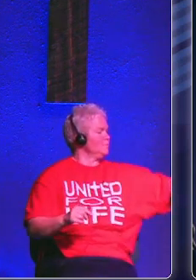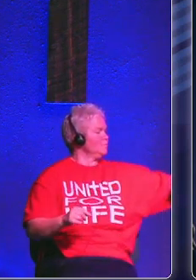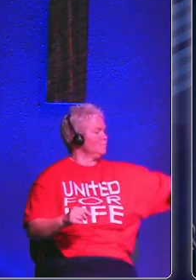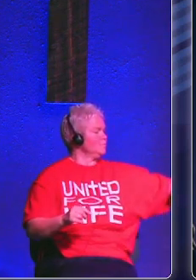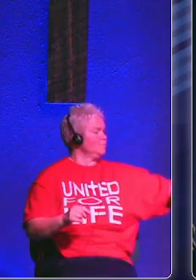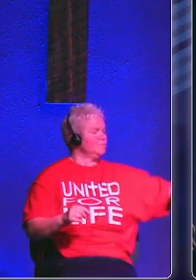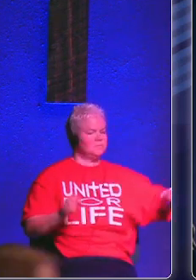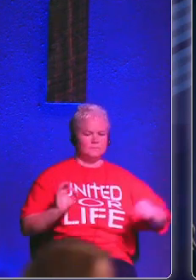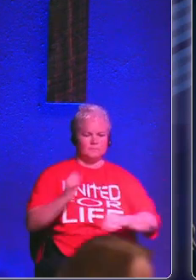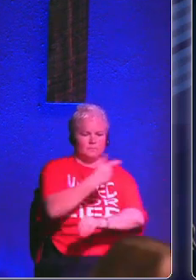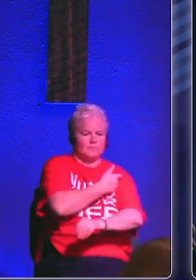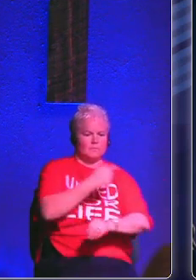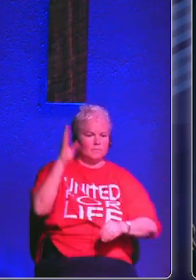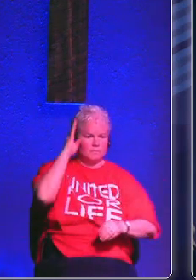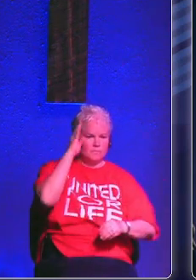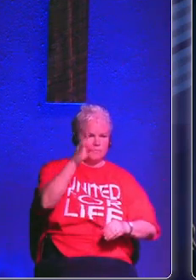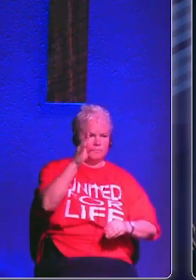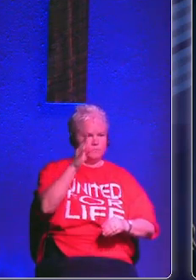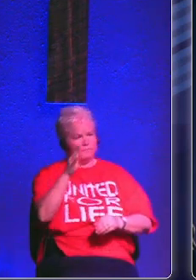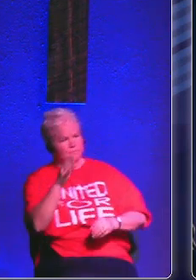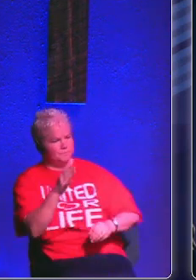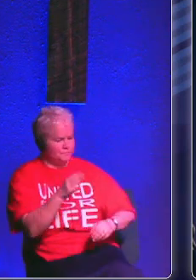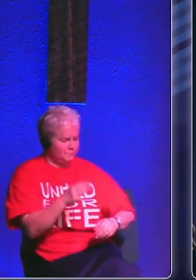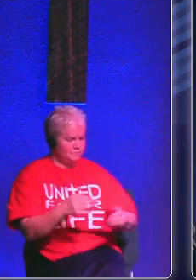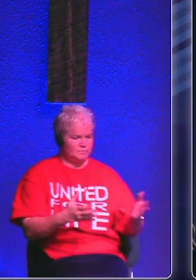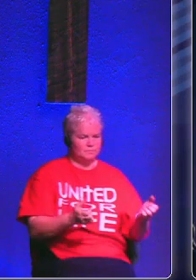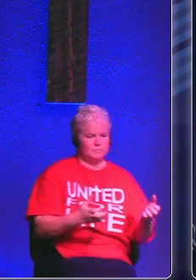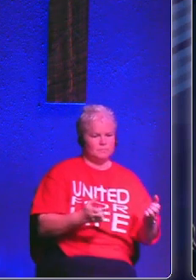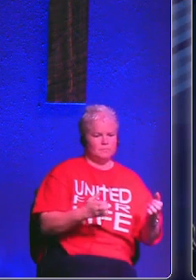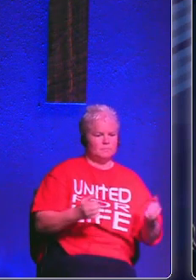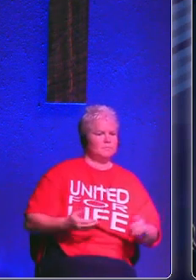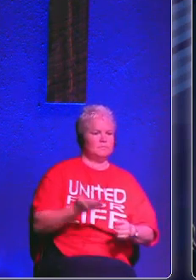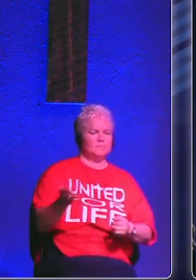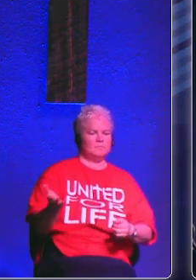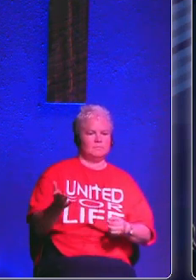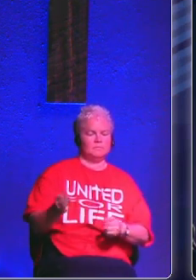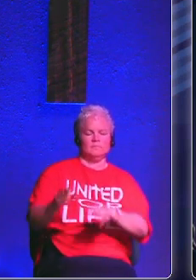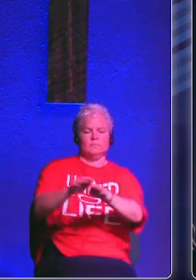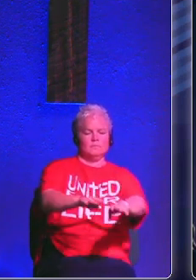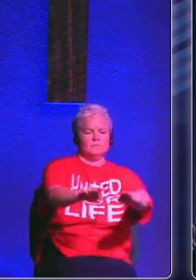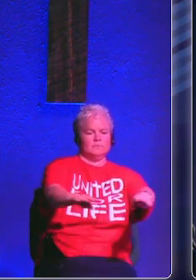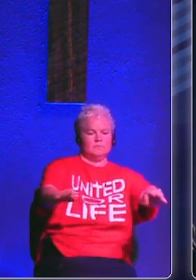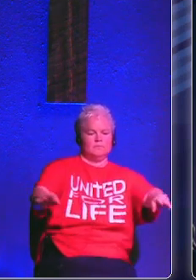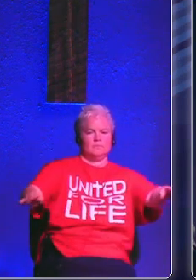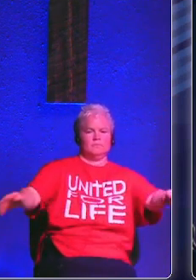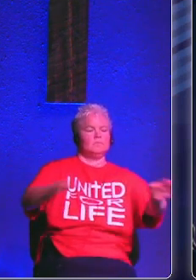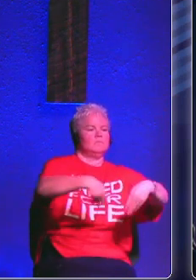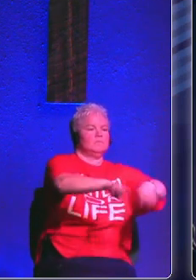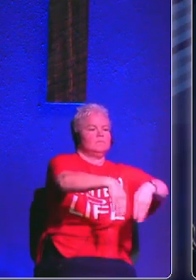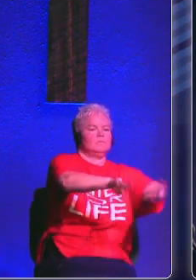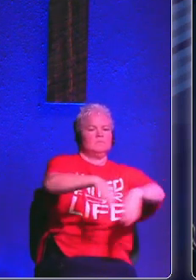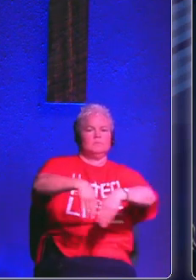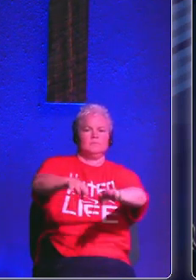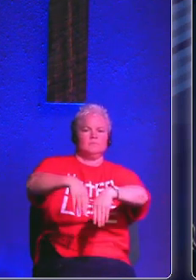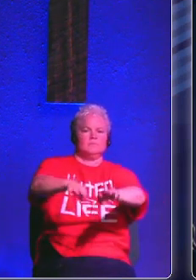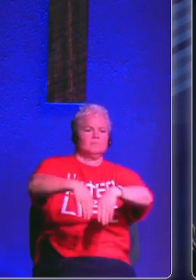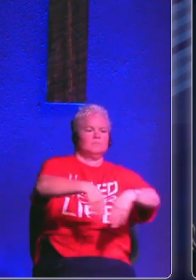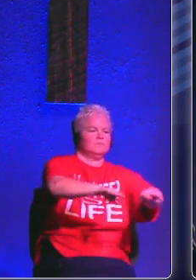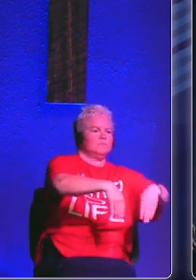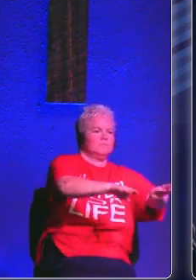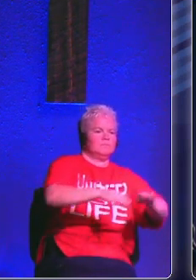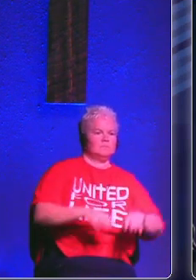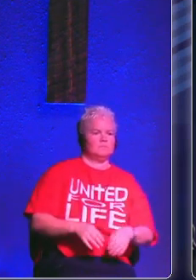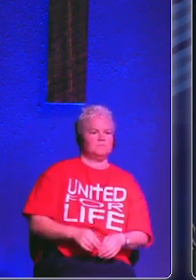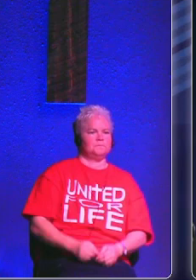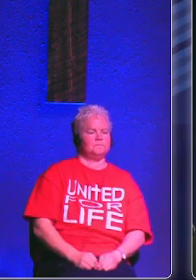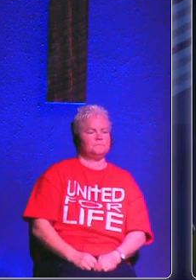We wouldn't want things to be like everywhere else, would we? Hey, I'm going to dismiss the kids right now. Kids, you can go on